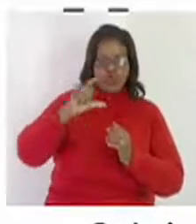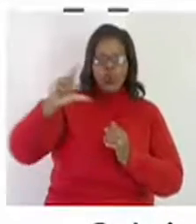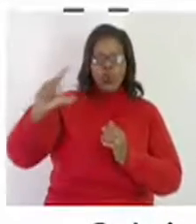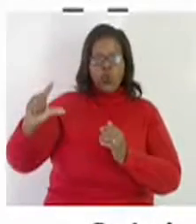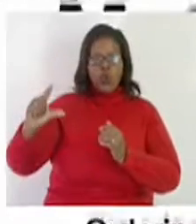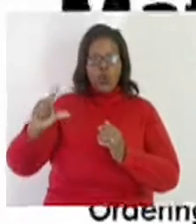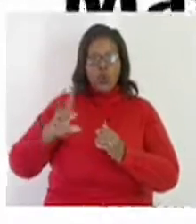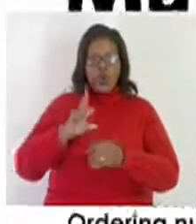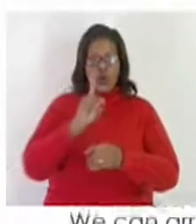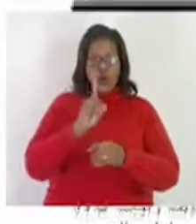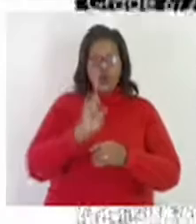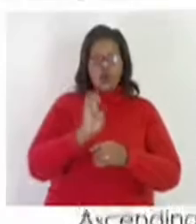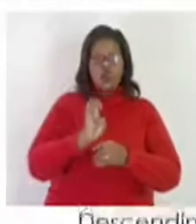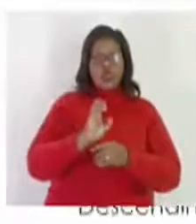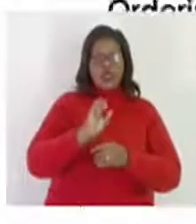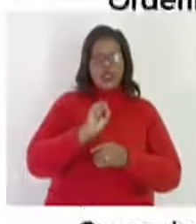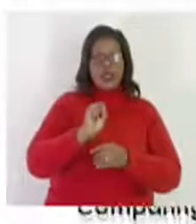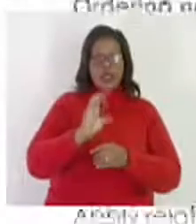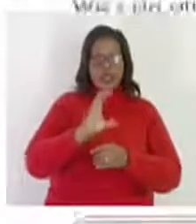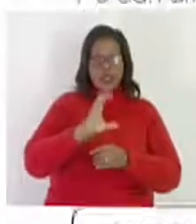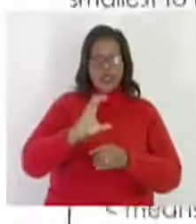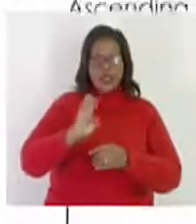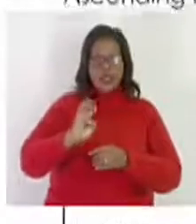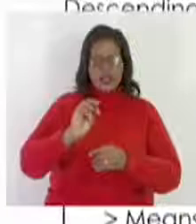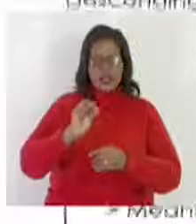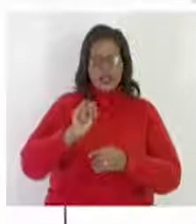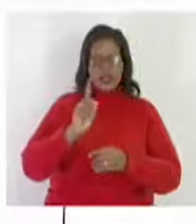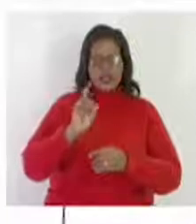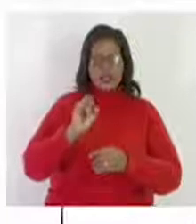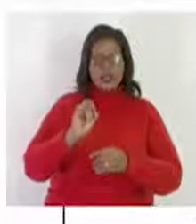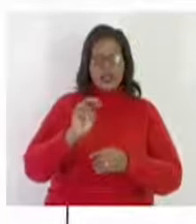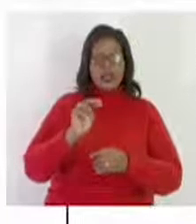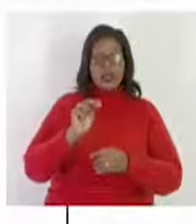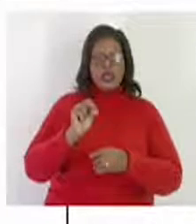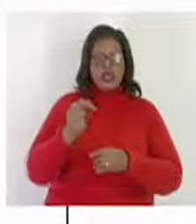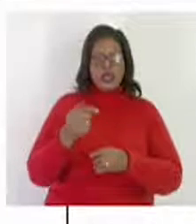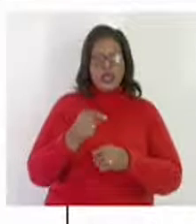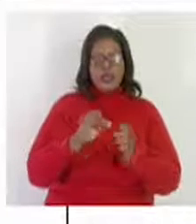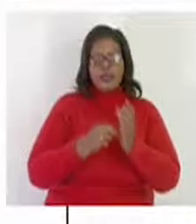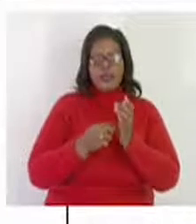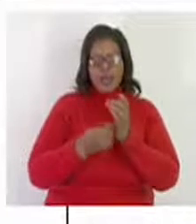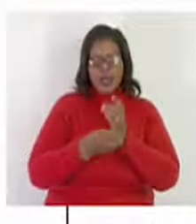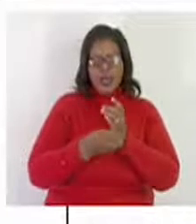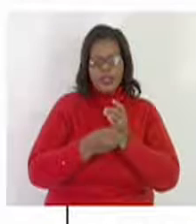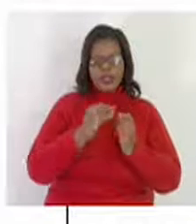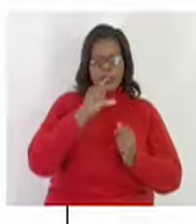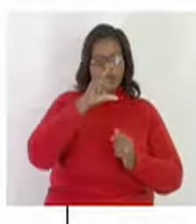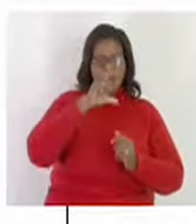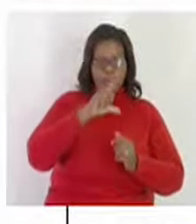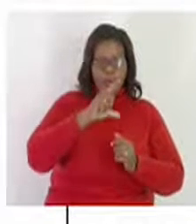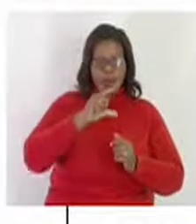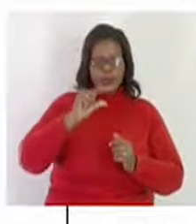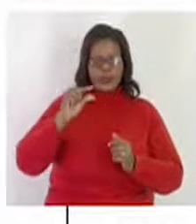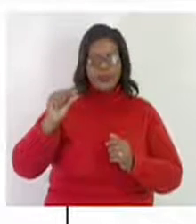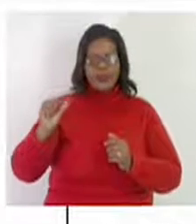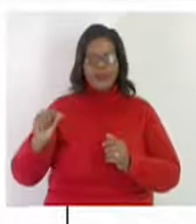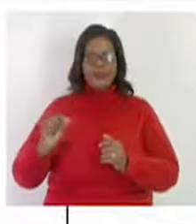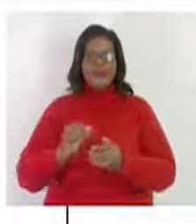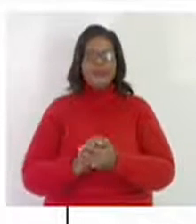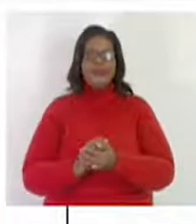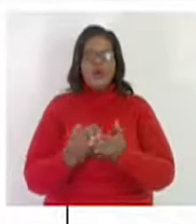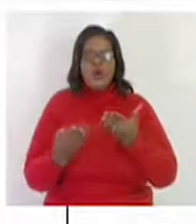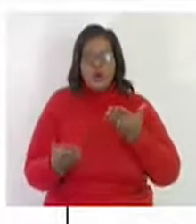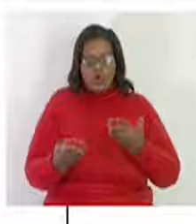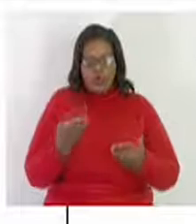down. Then we move to comparing, the notes for comparing. We have to apply